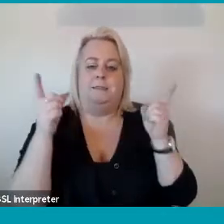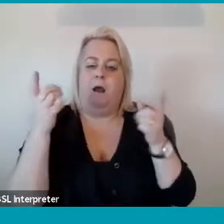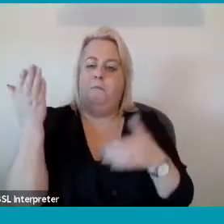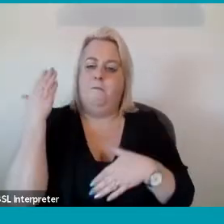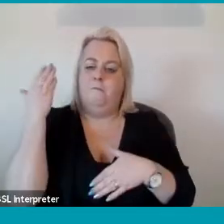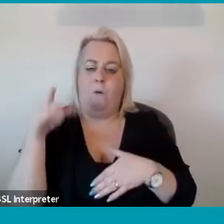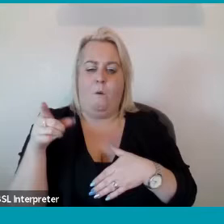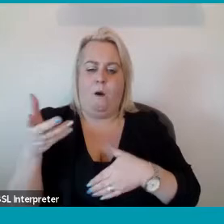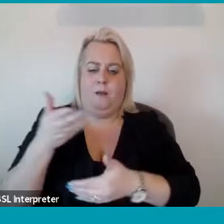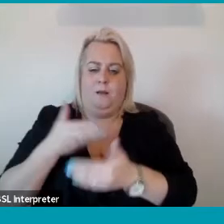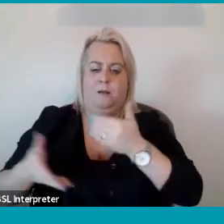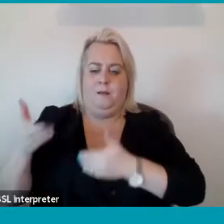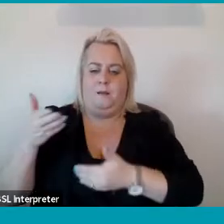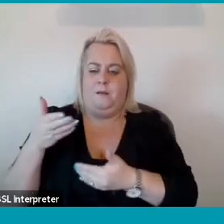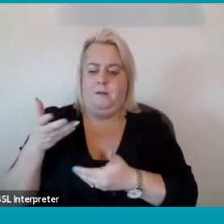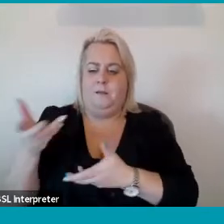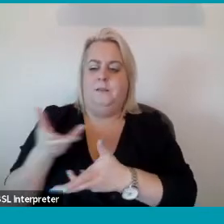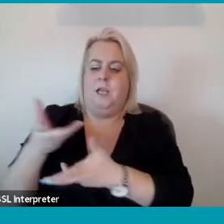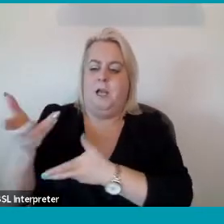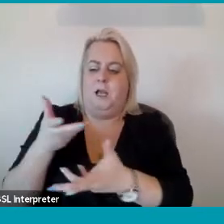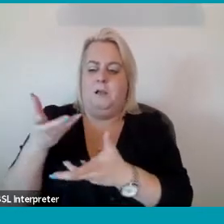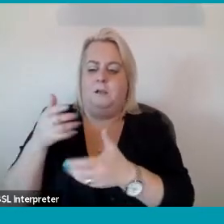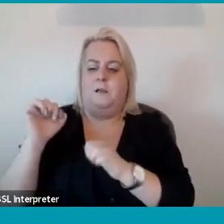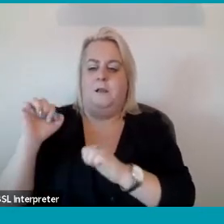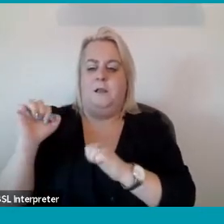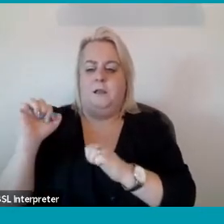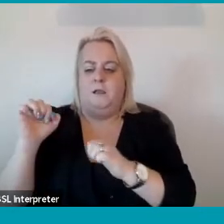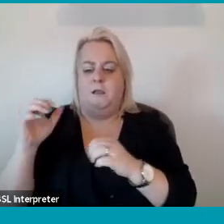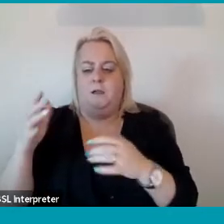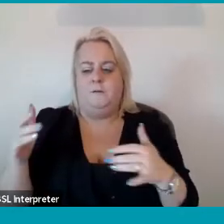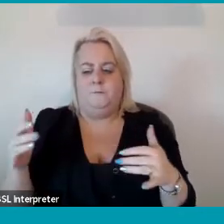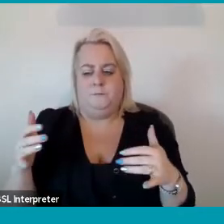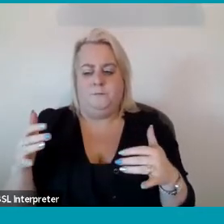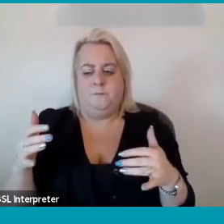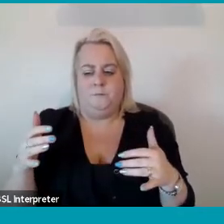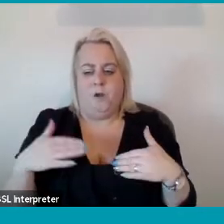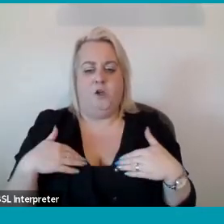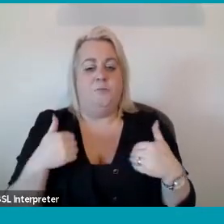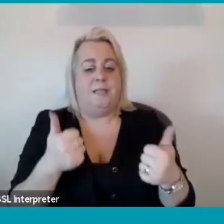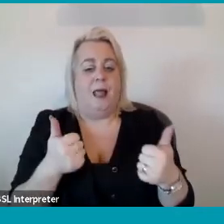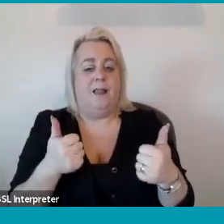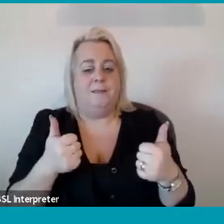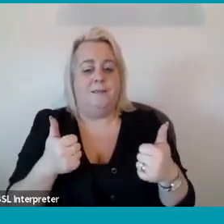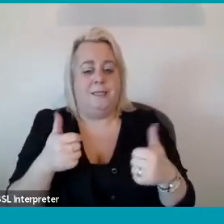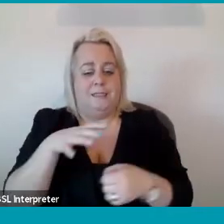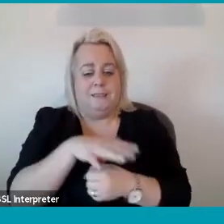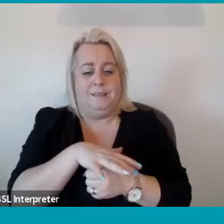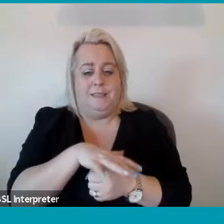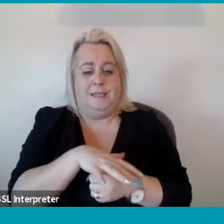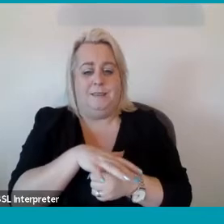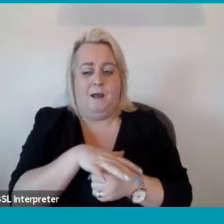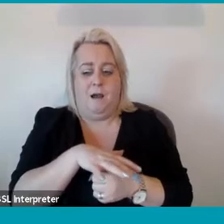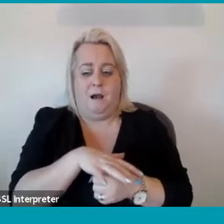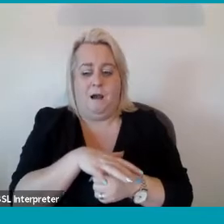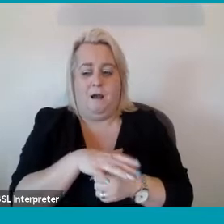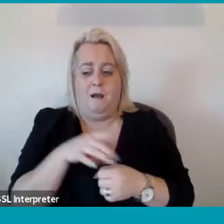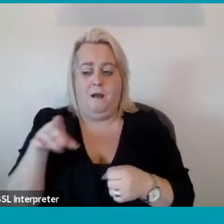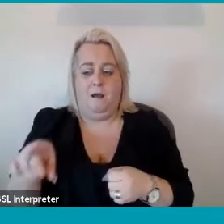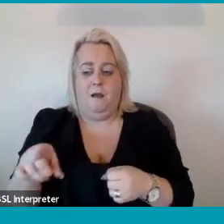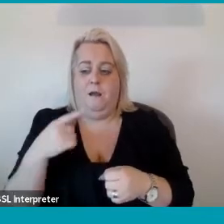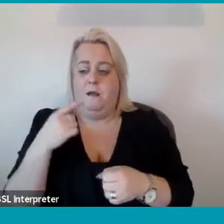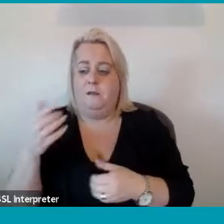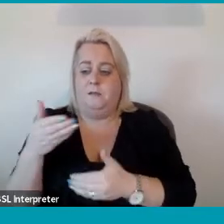once who was in the hospitality sector. And I was telling them all about Evenbreak and what we do and how talented our candidates